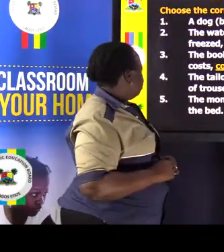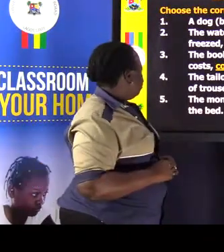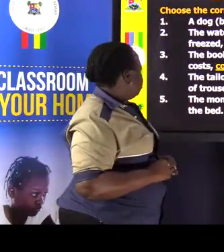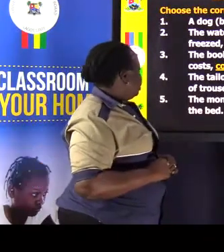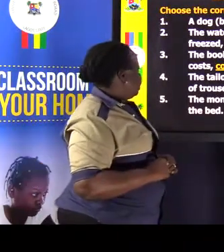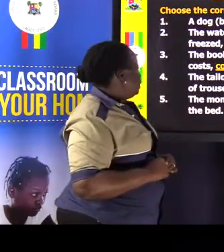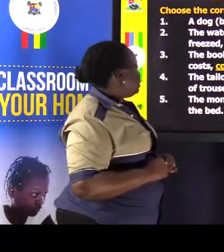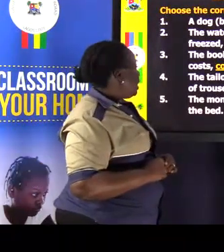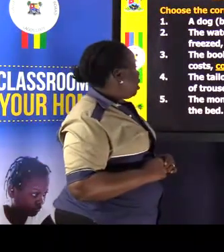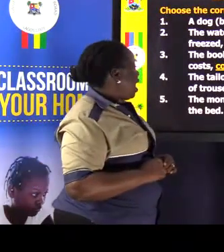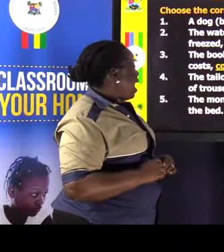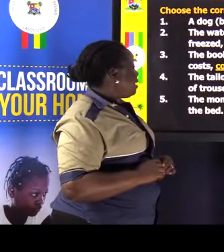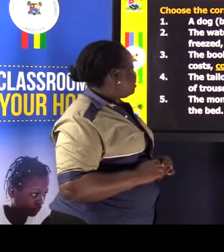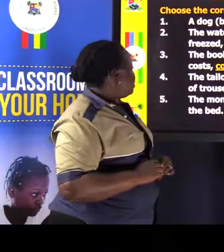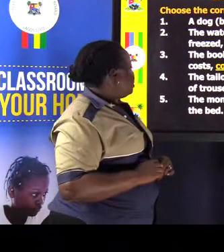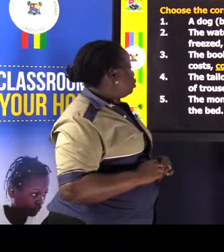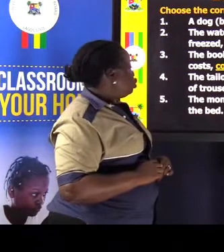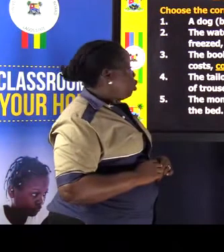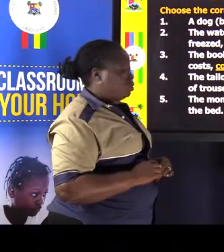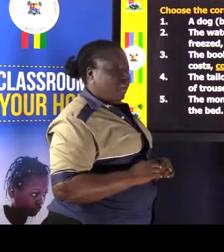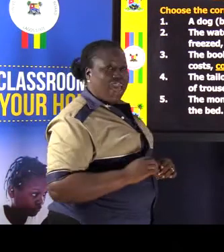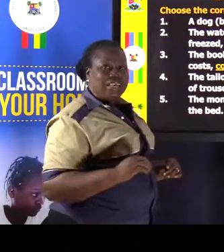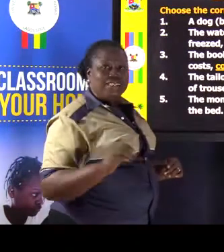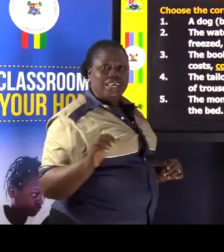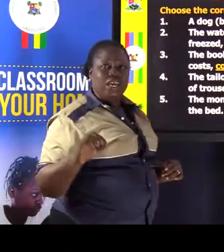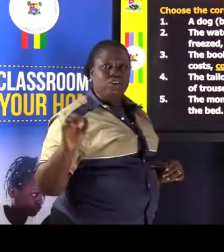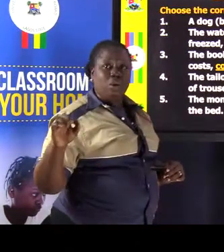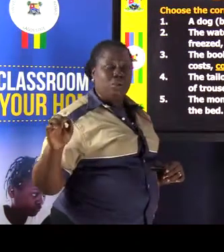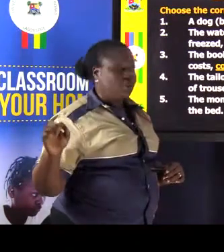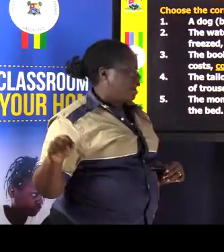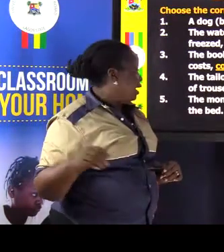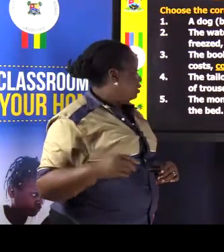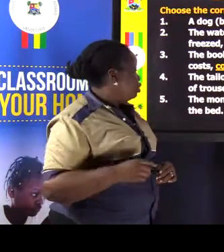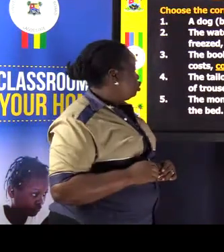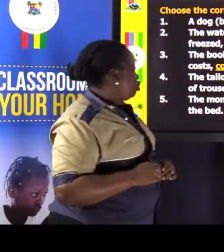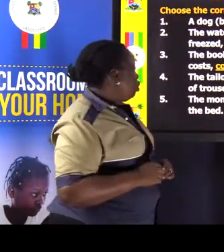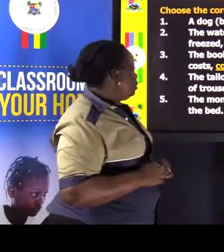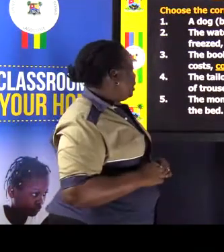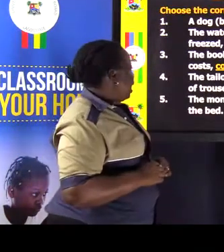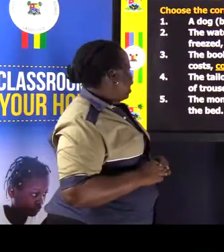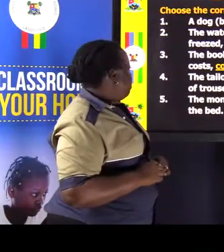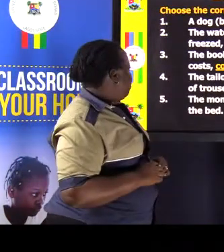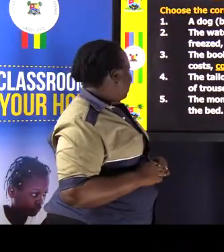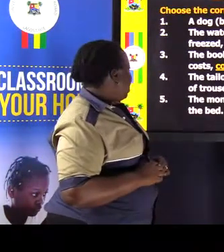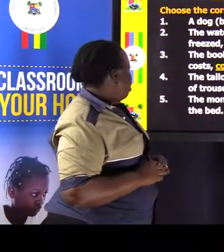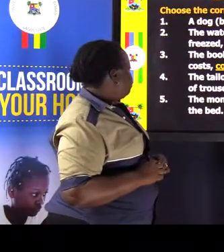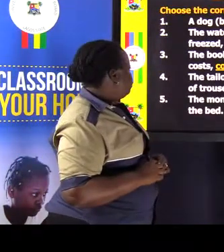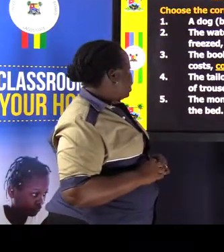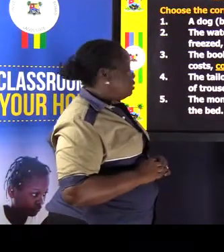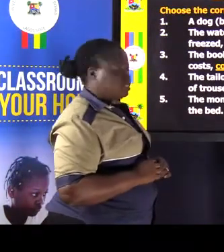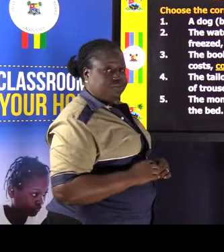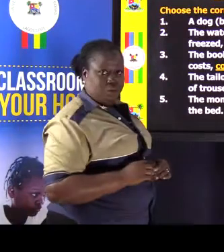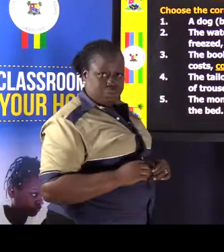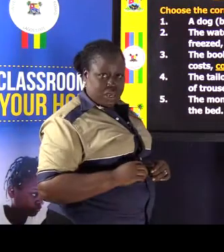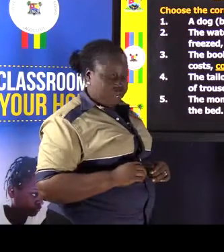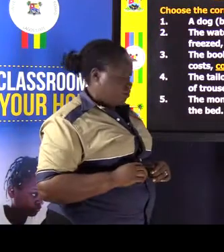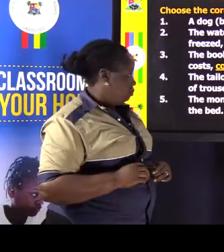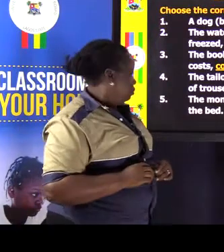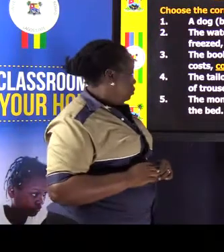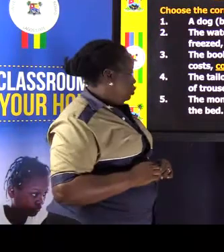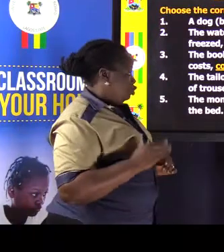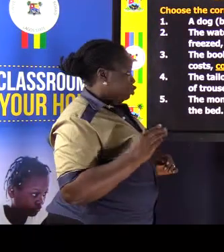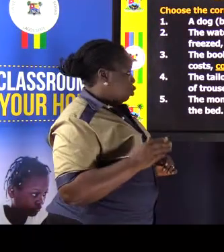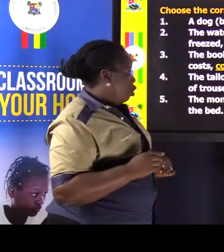4. The tailor has sewn, S-E-W-N, sewn a pair of trousers for